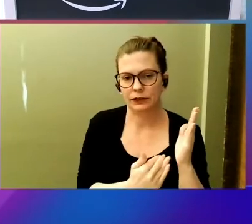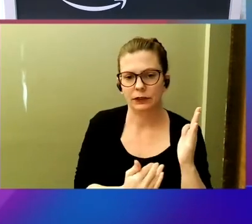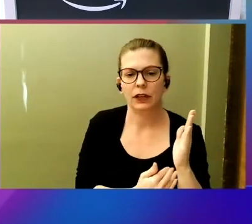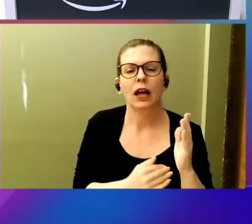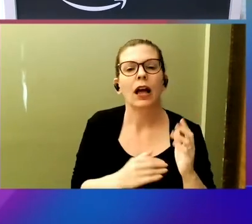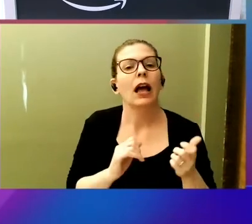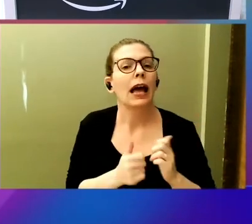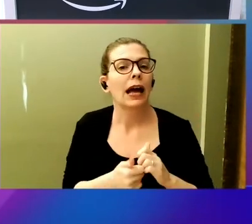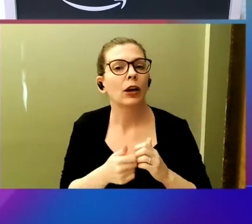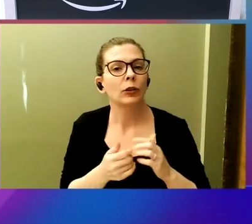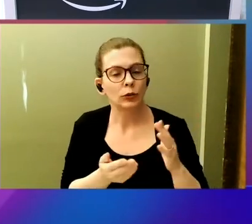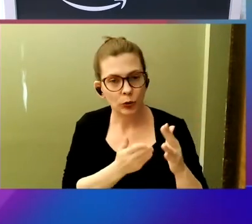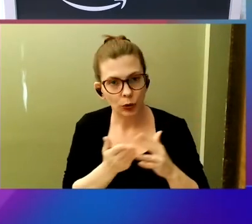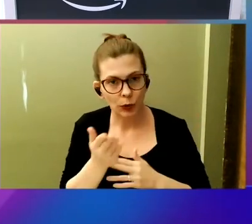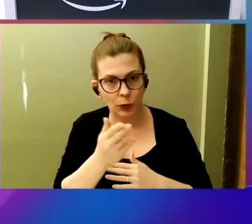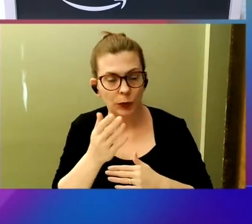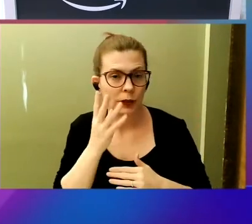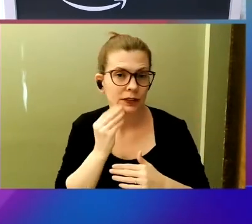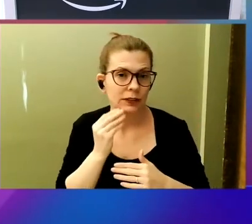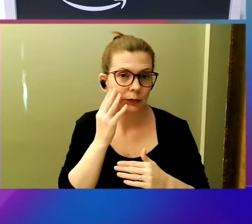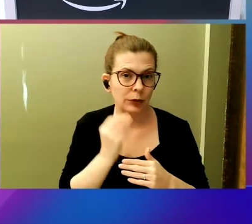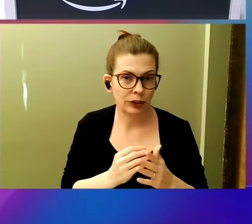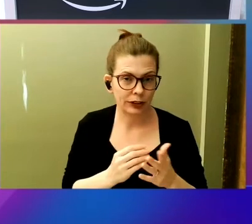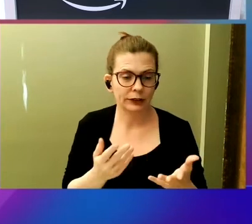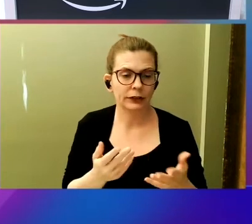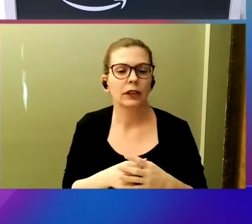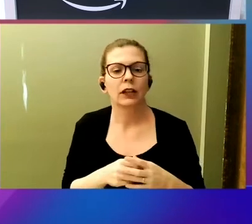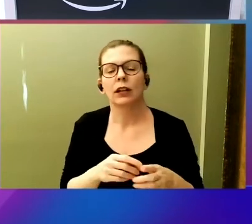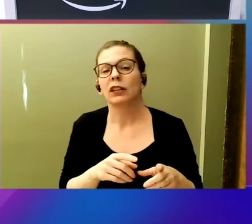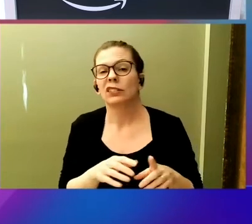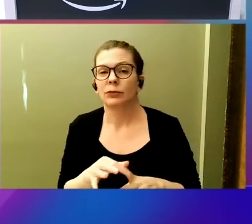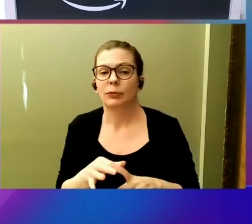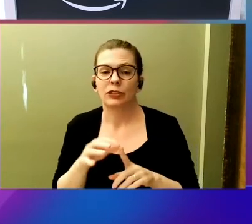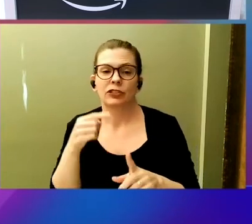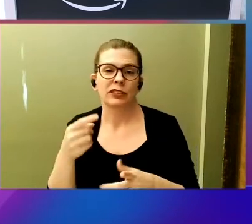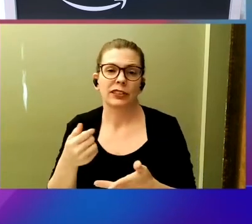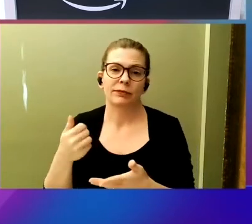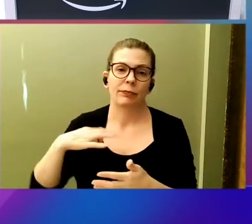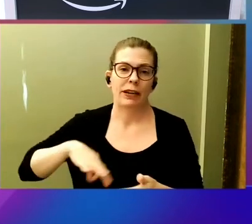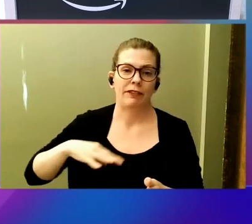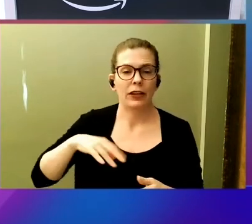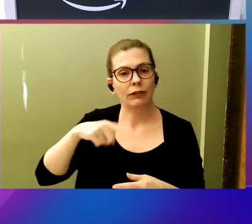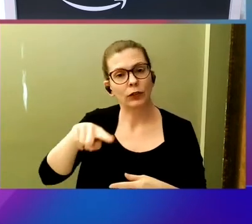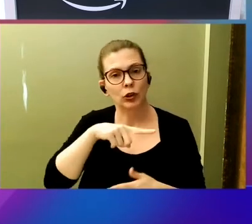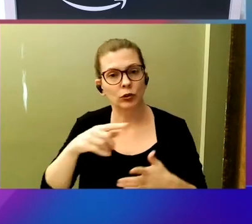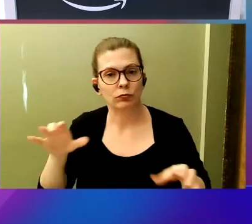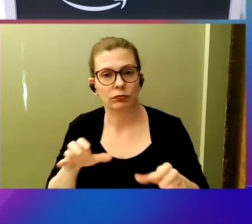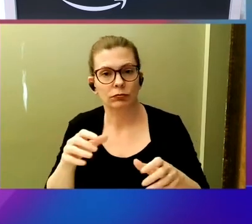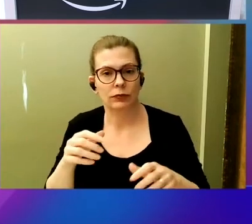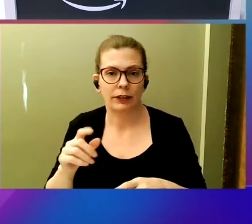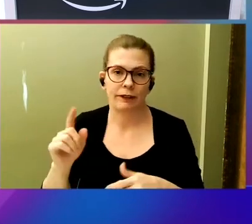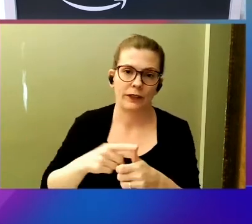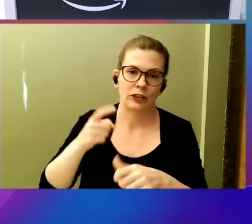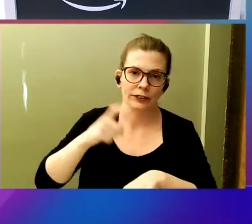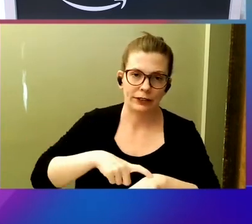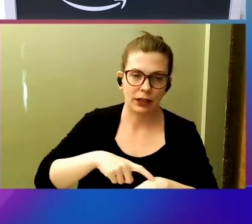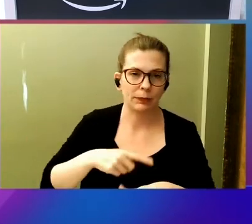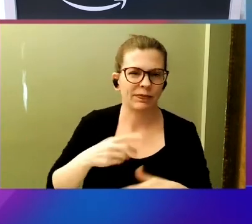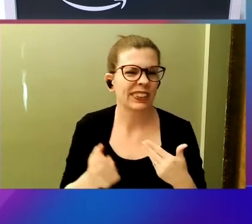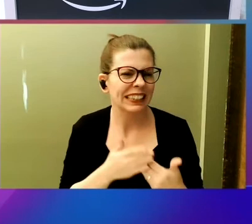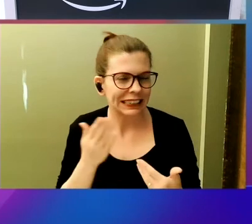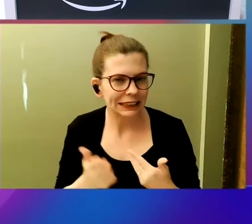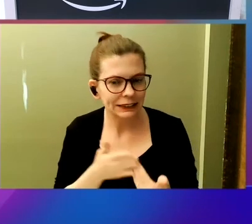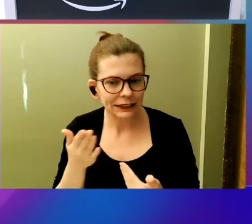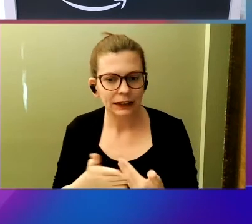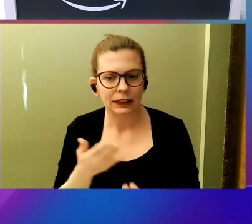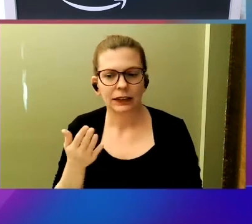experience of model training, especially helpful for the ones who are doing it for the first time. So very easy, a little bit